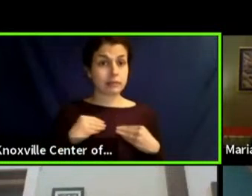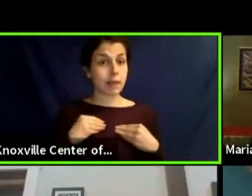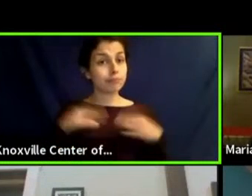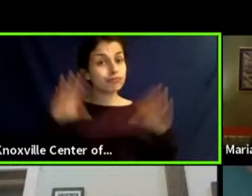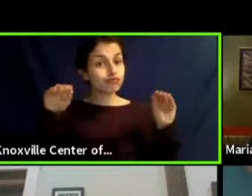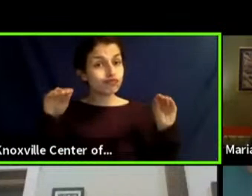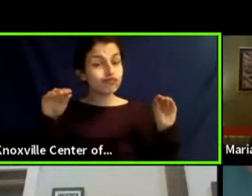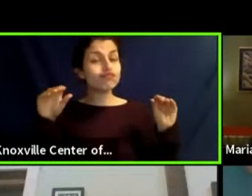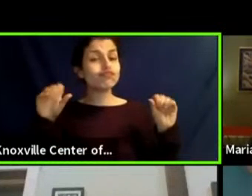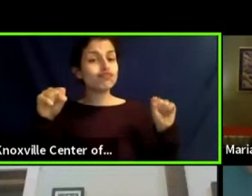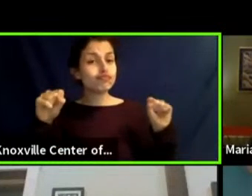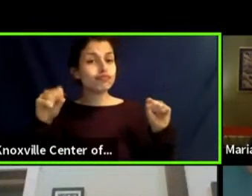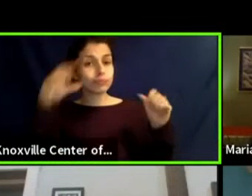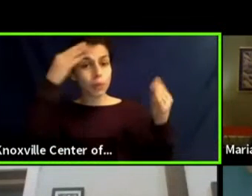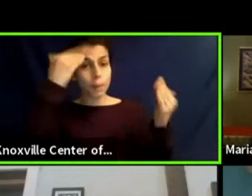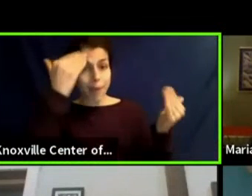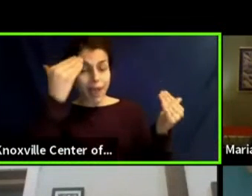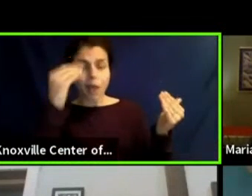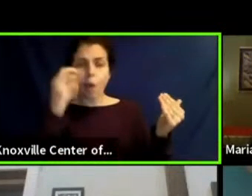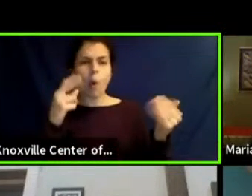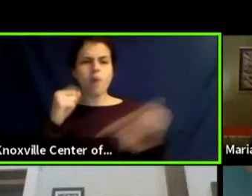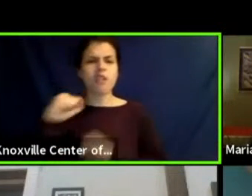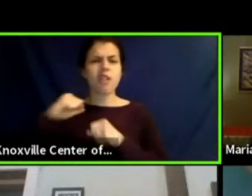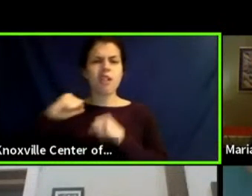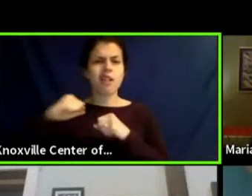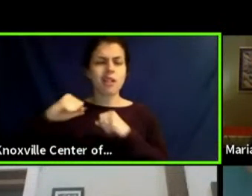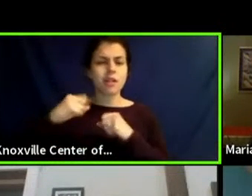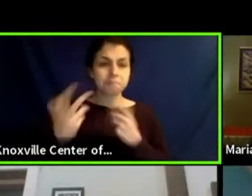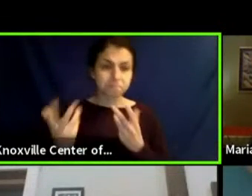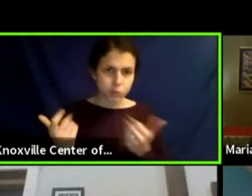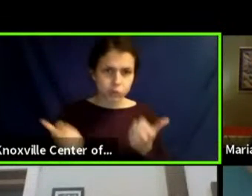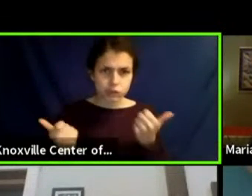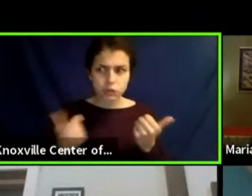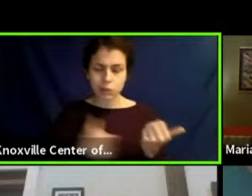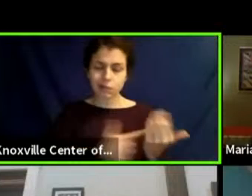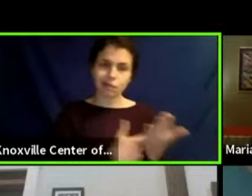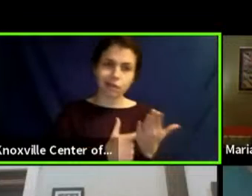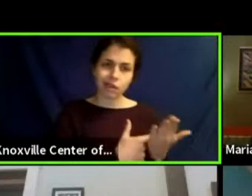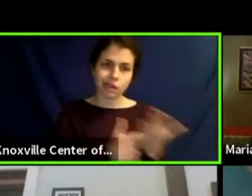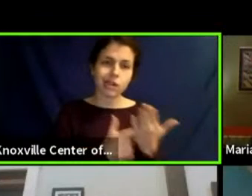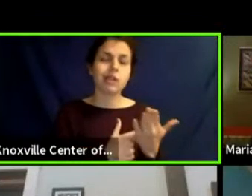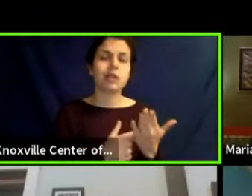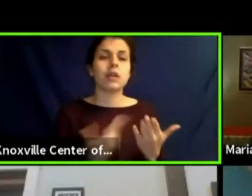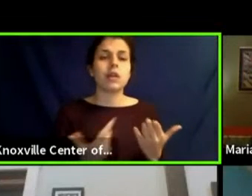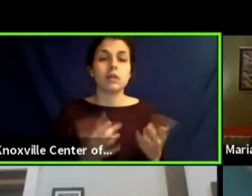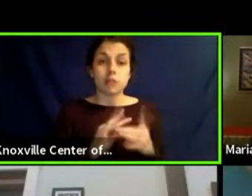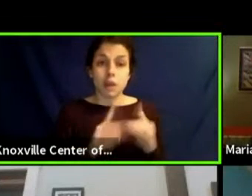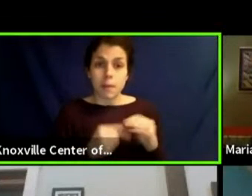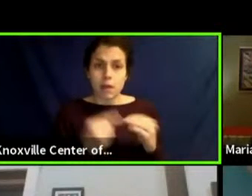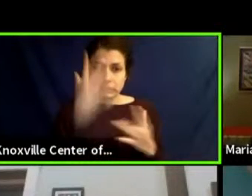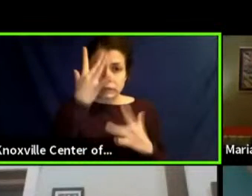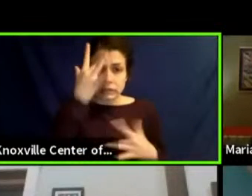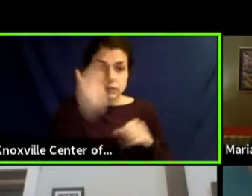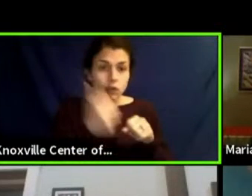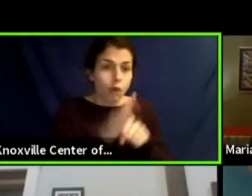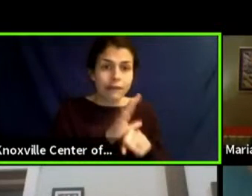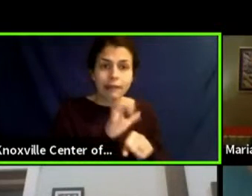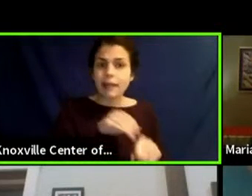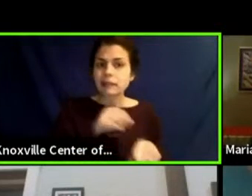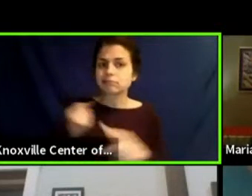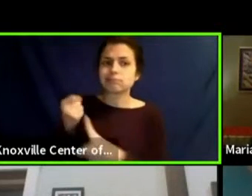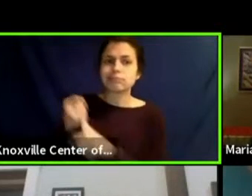not. Understanding where we are situationally with the disease of COVID and how it's impacting our community,